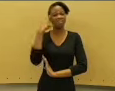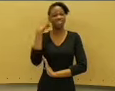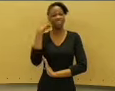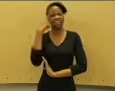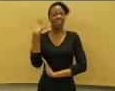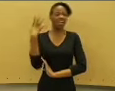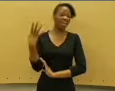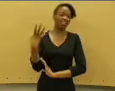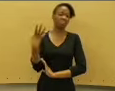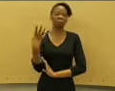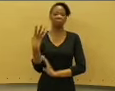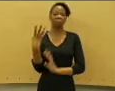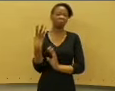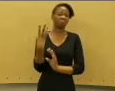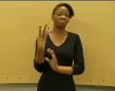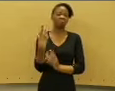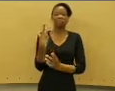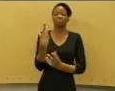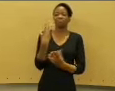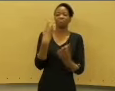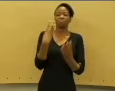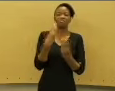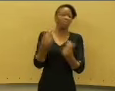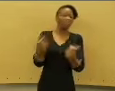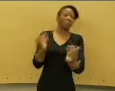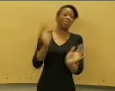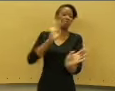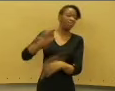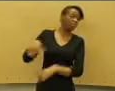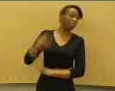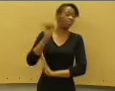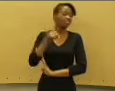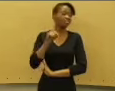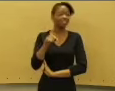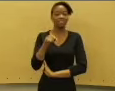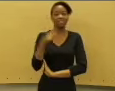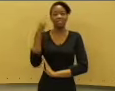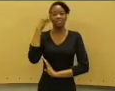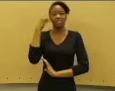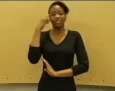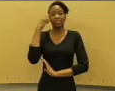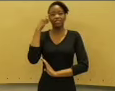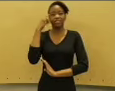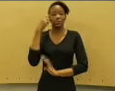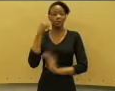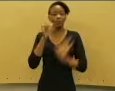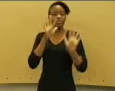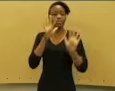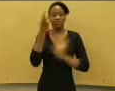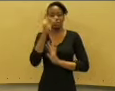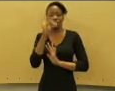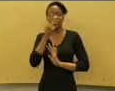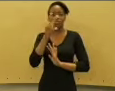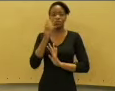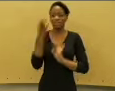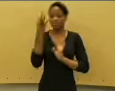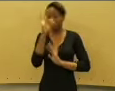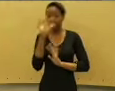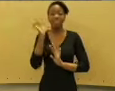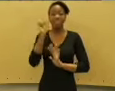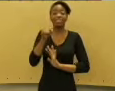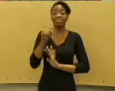been sitting on the plane together, and I'd probably be yapping at you, and you'd be there thinking, 20 minutes, 10 minutes. So thank you so much for sharing